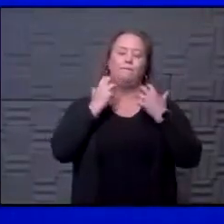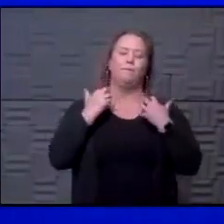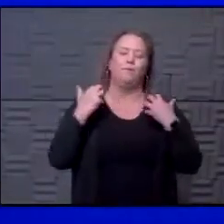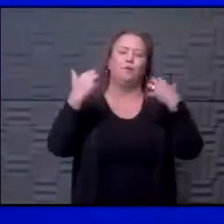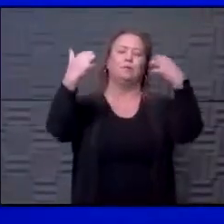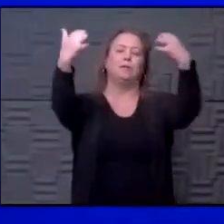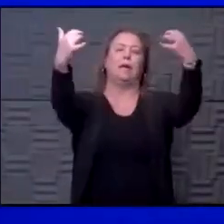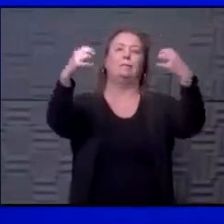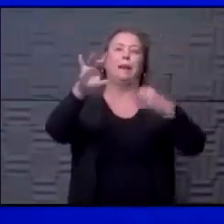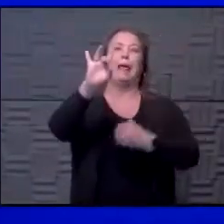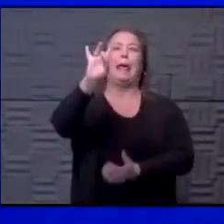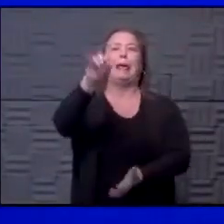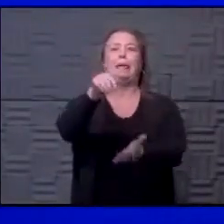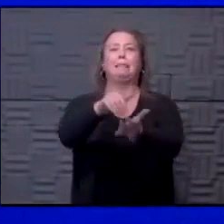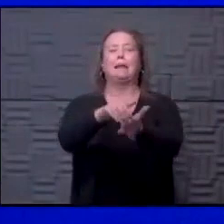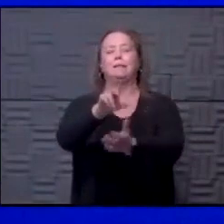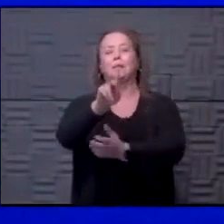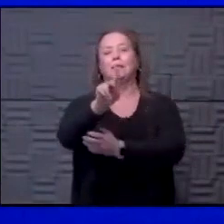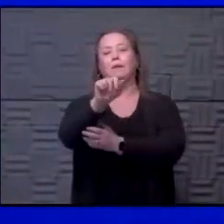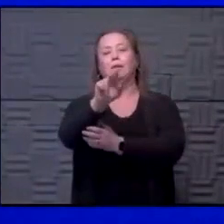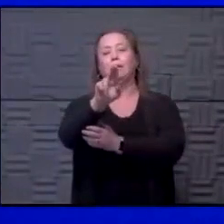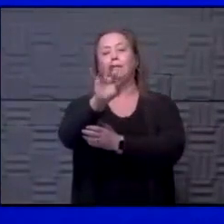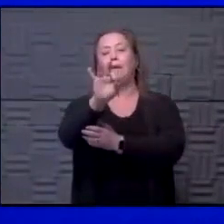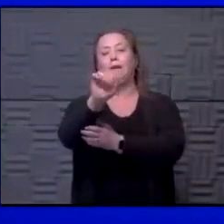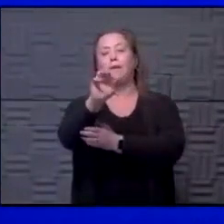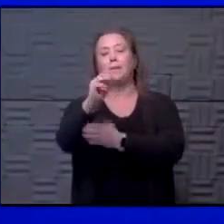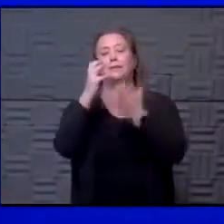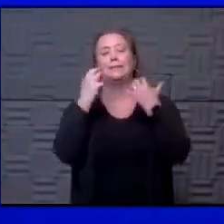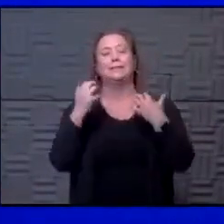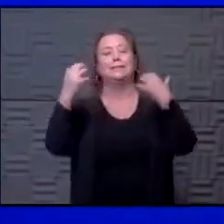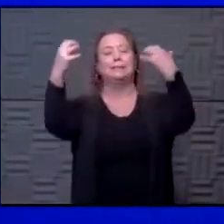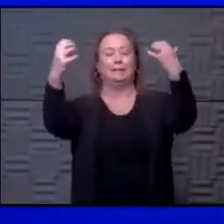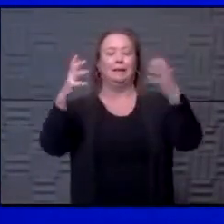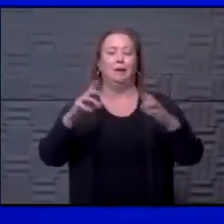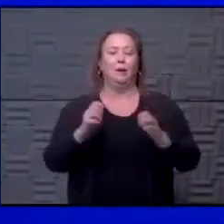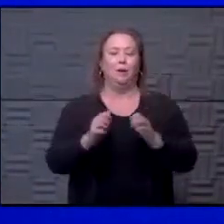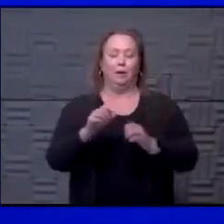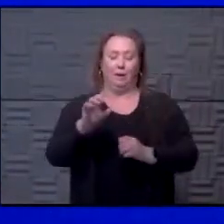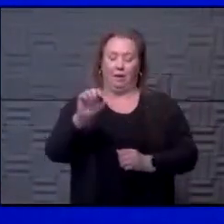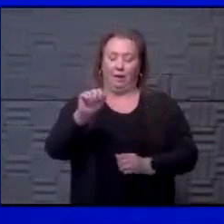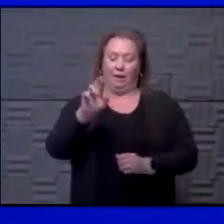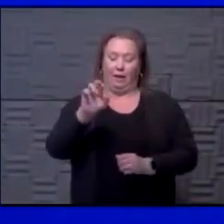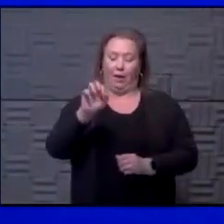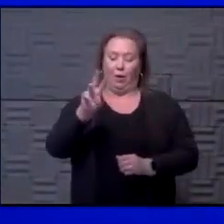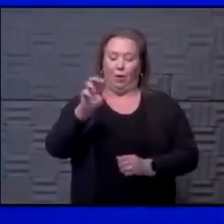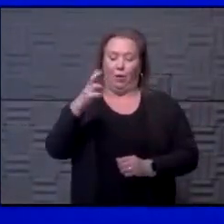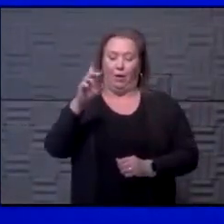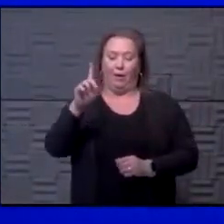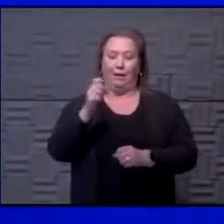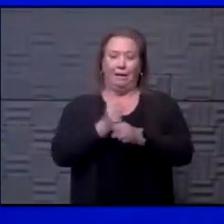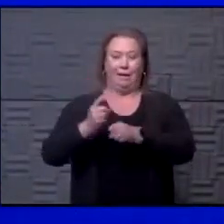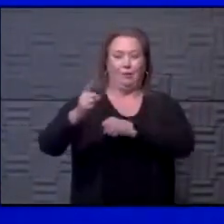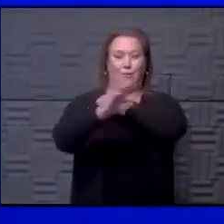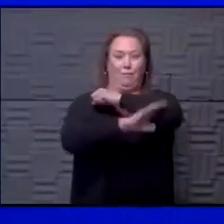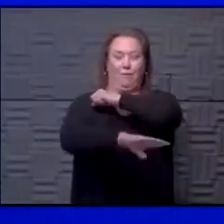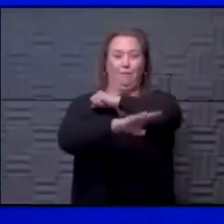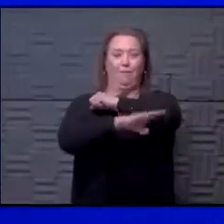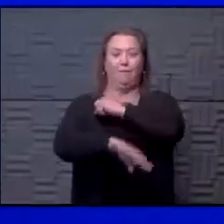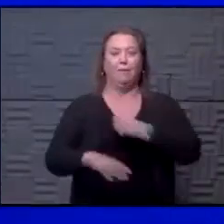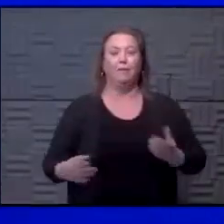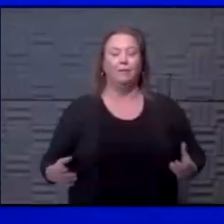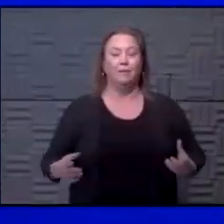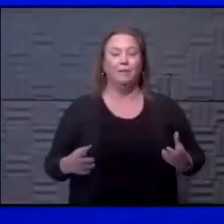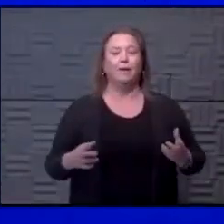with 8,000. I feel comfortable enough to go to Coffin now with 8,000, and I hope to be back at Arrowhead next fall. But gosh darn it,